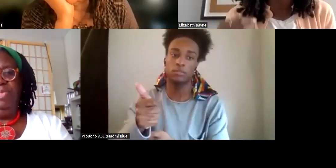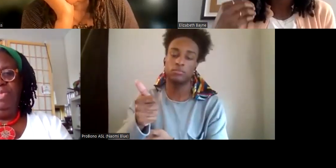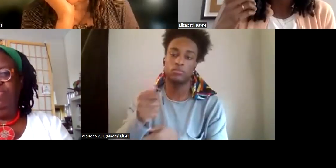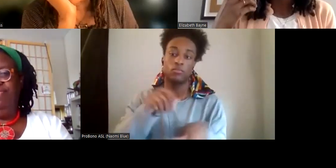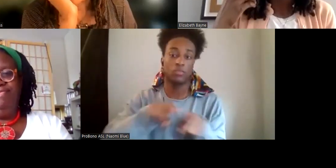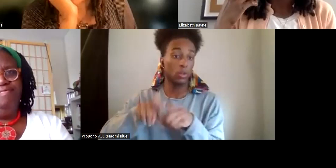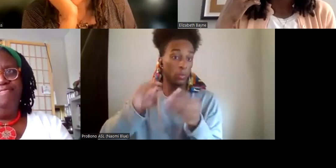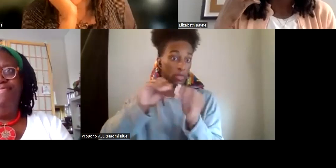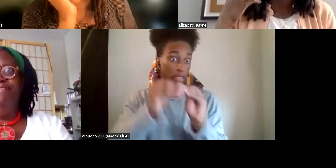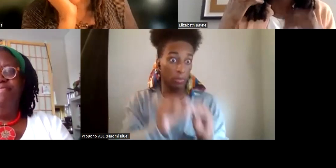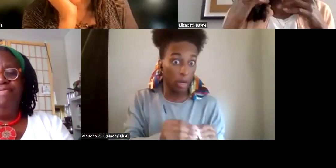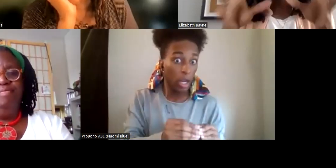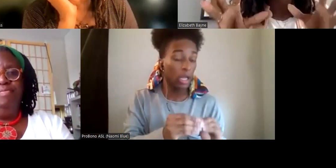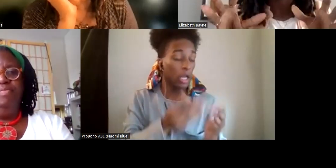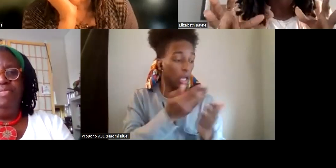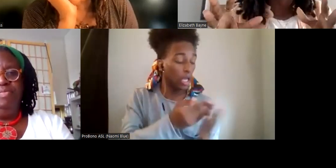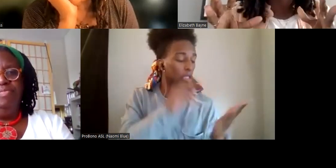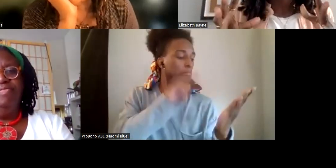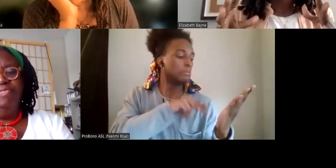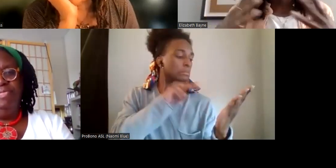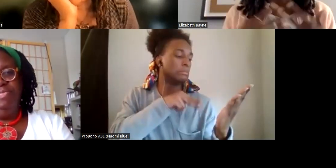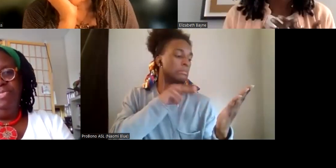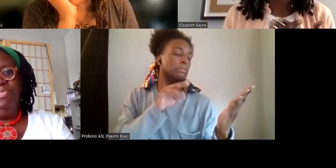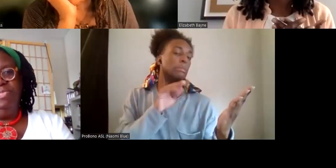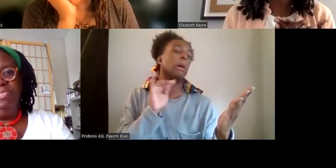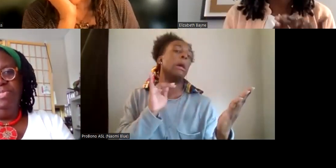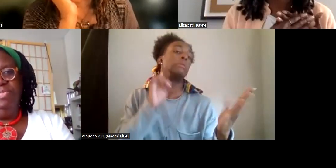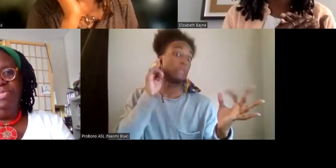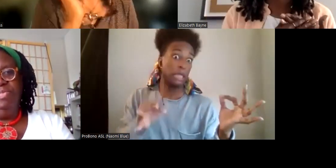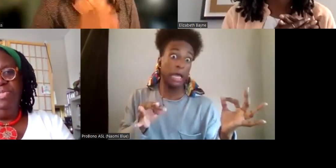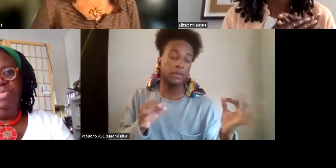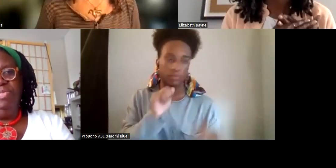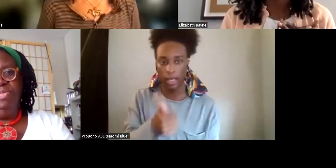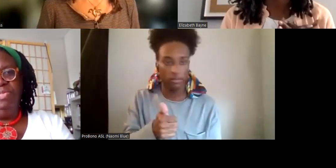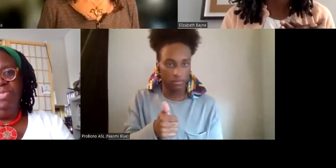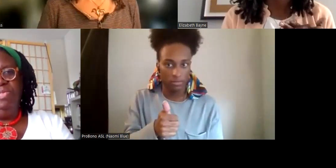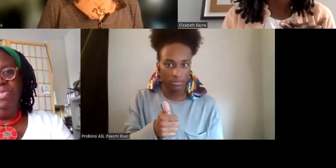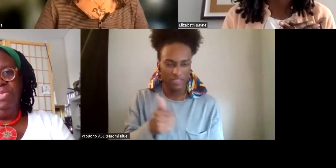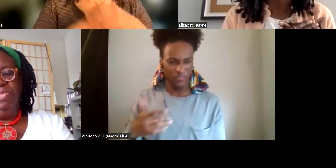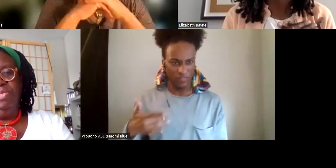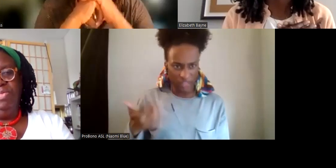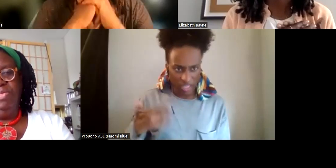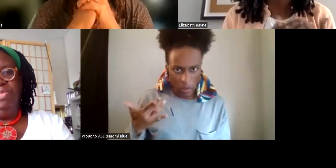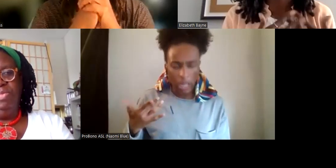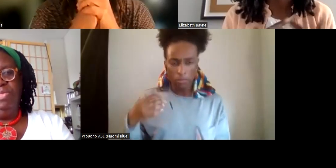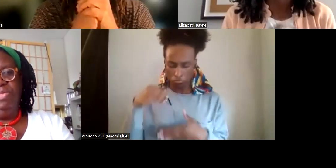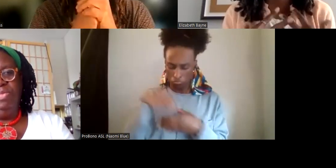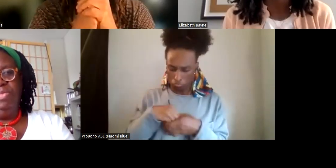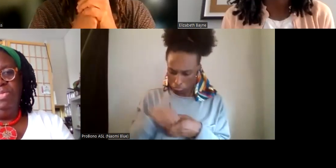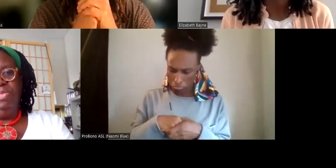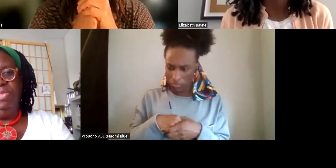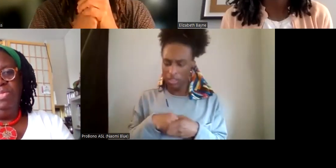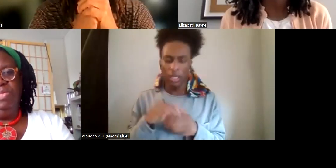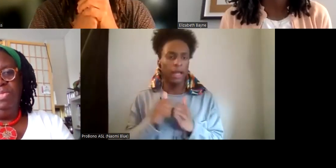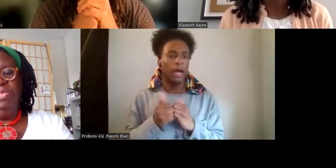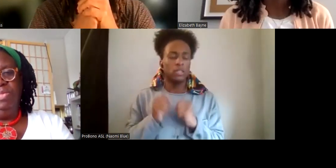statistics and scare tactics. They make their decisions based off how they feel, how you're able to allow them to connect